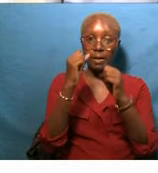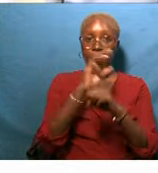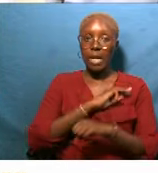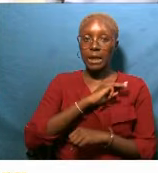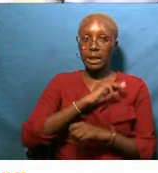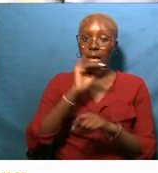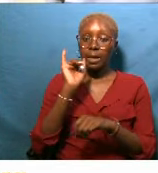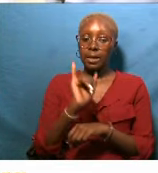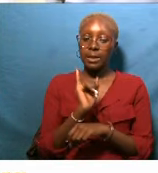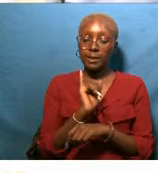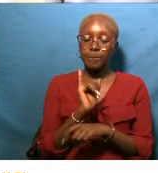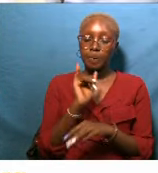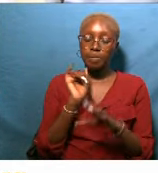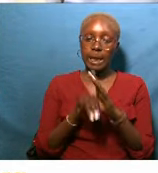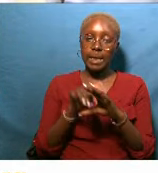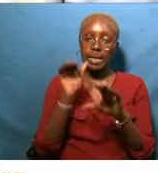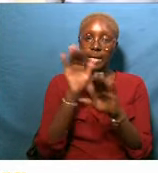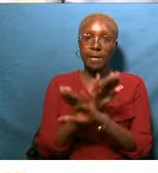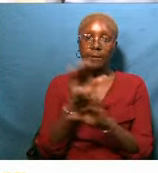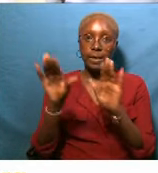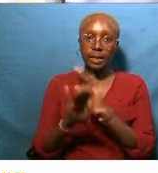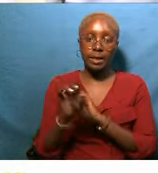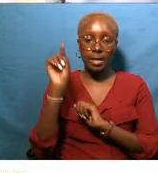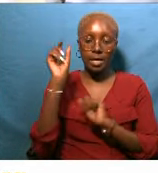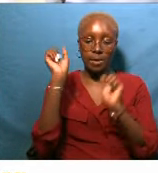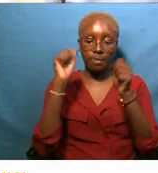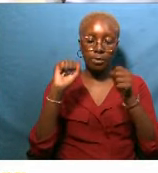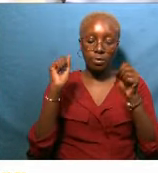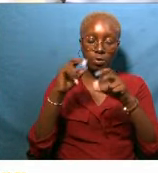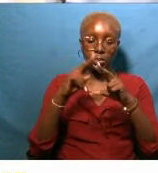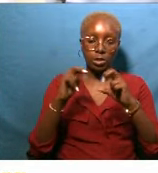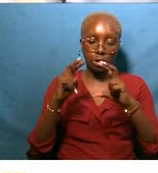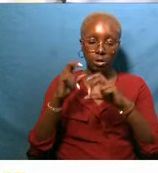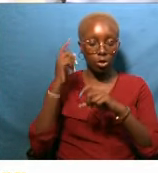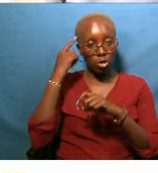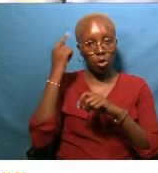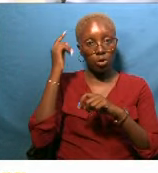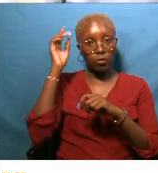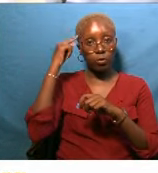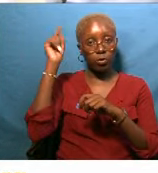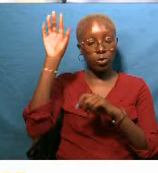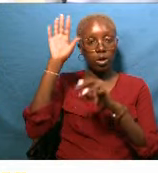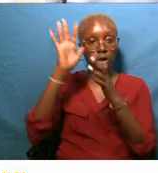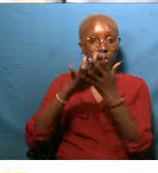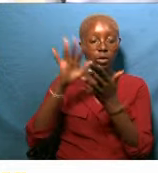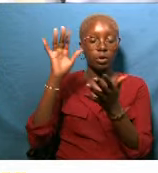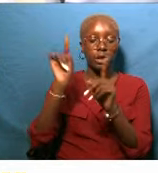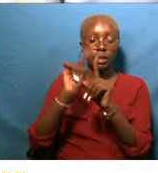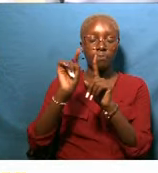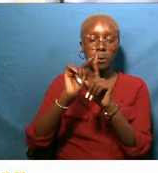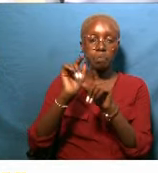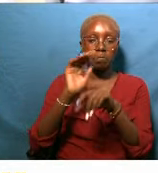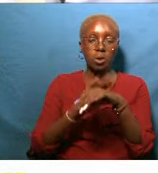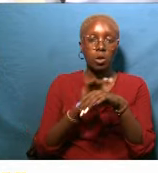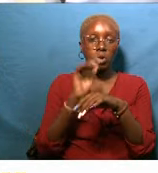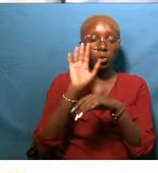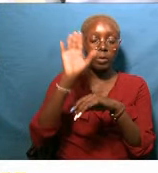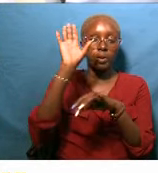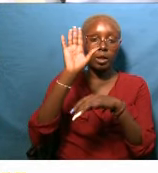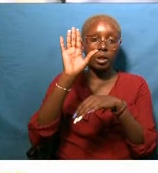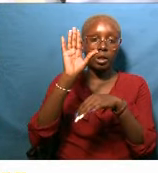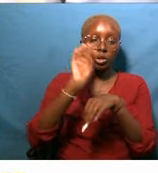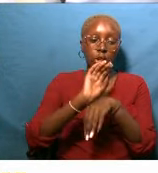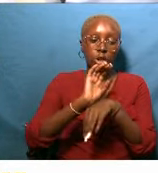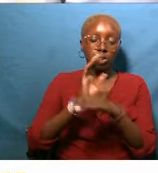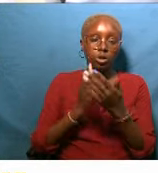that in all things he may seek your glory and the welfare of your church, through Jesus Christ, our